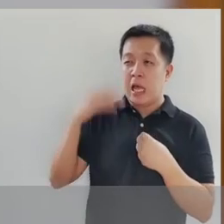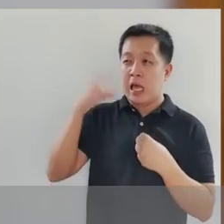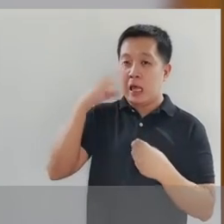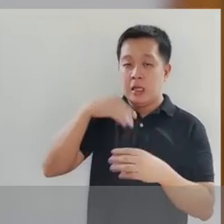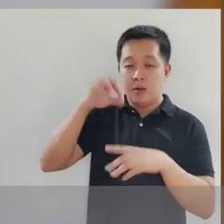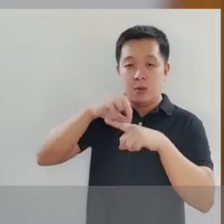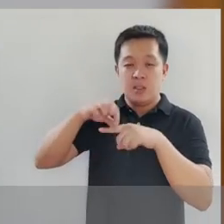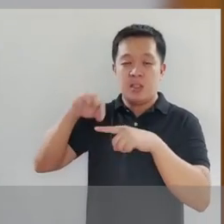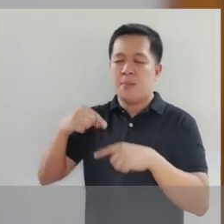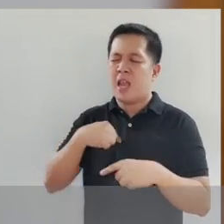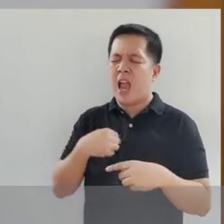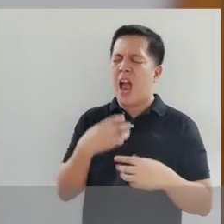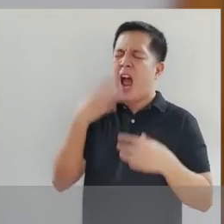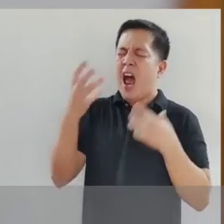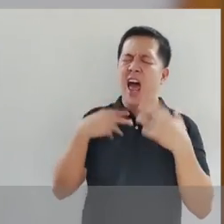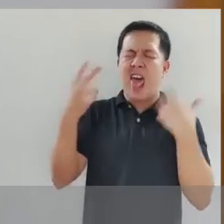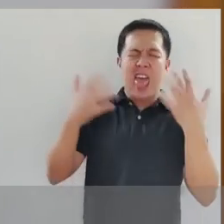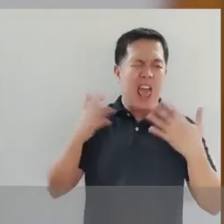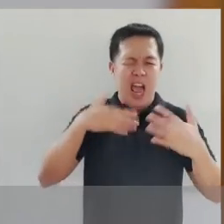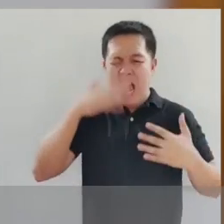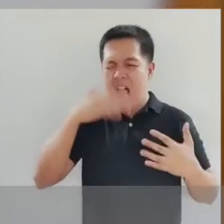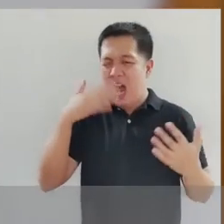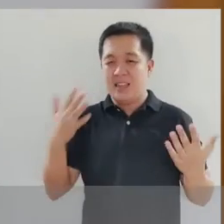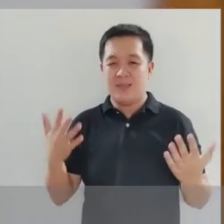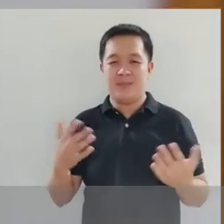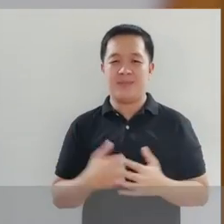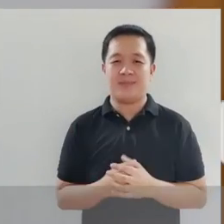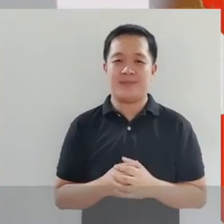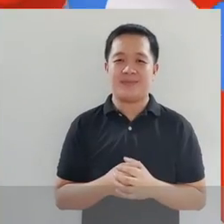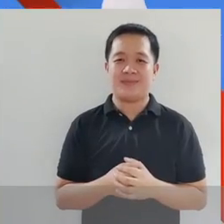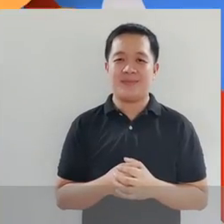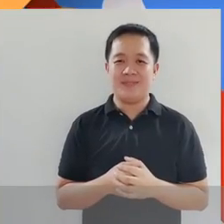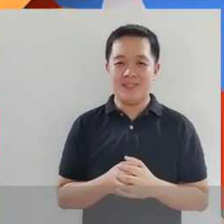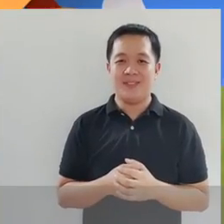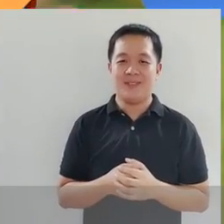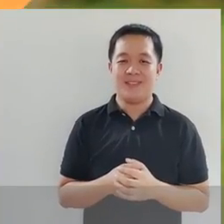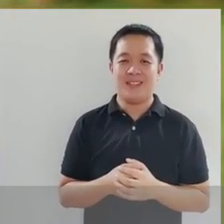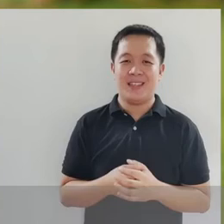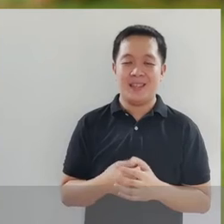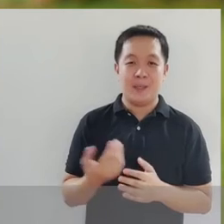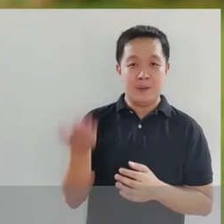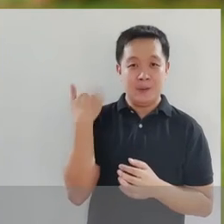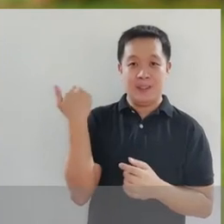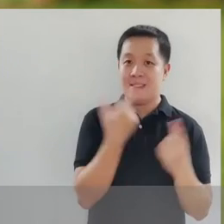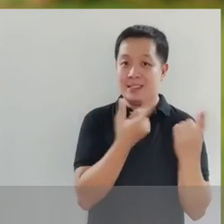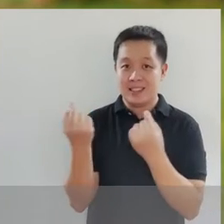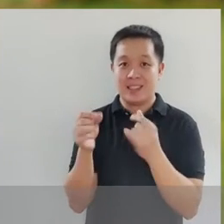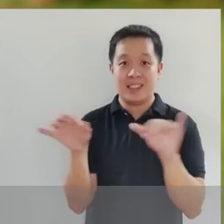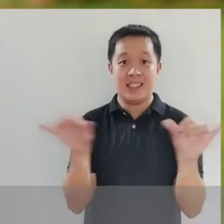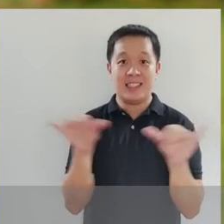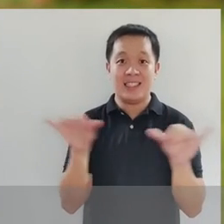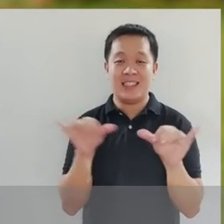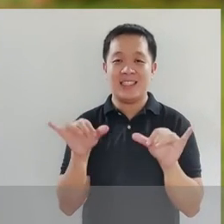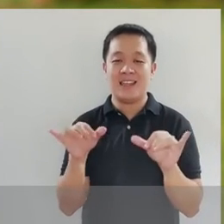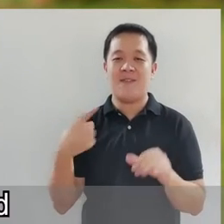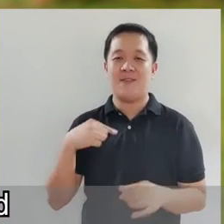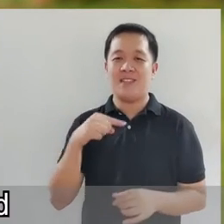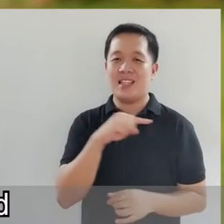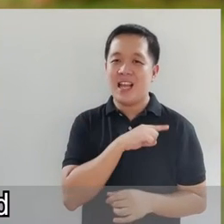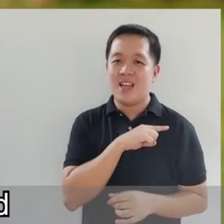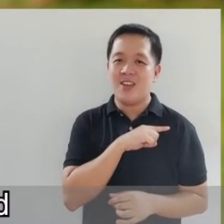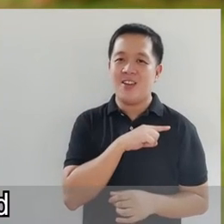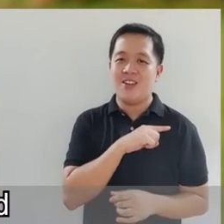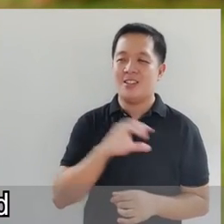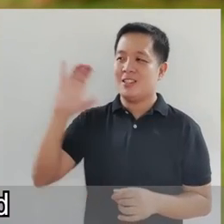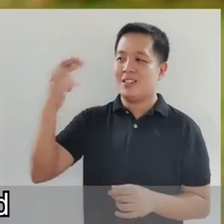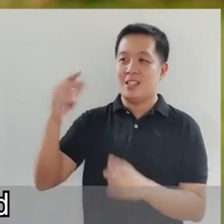me chili beans, I yell and jump and hop. Just like what we did a while ago, let